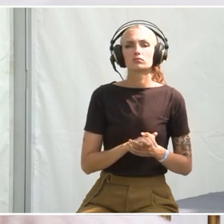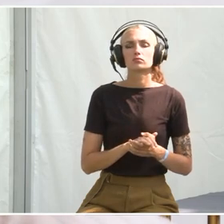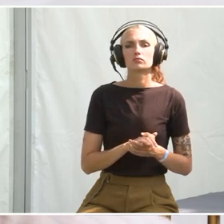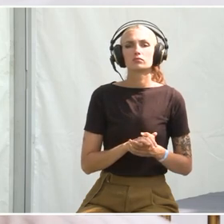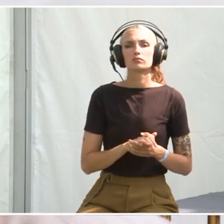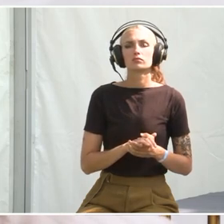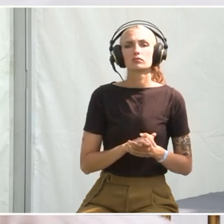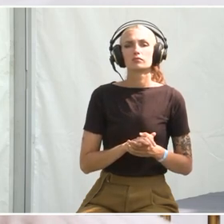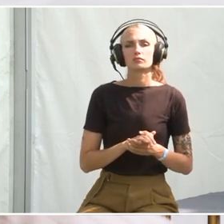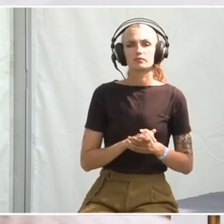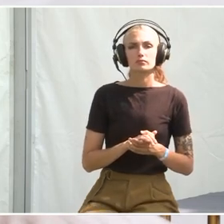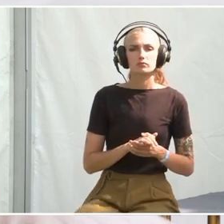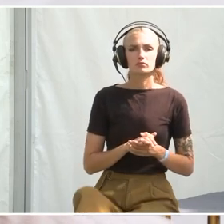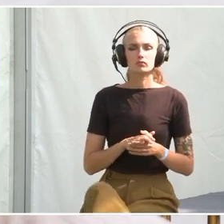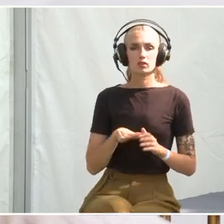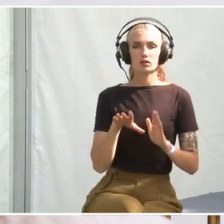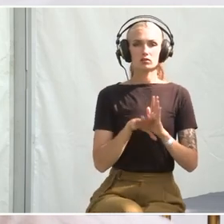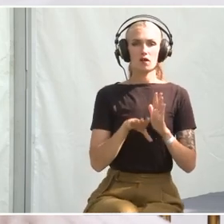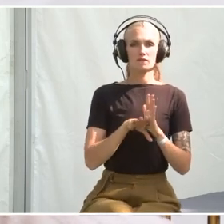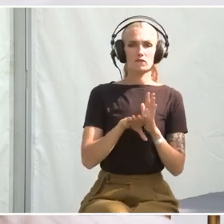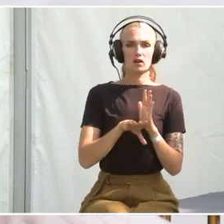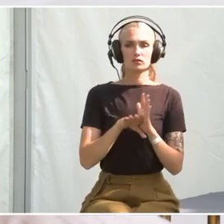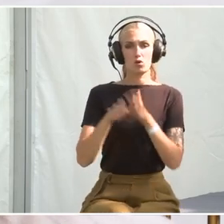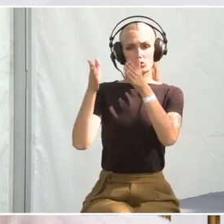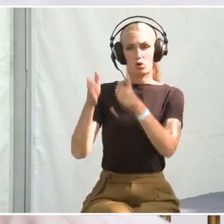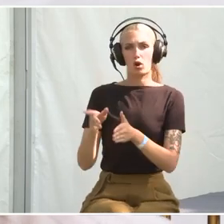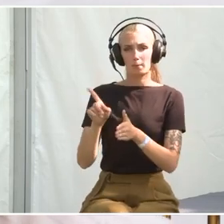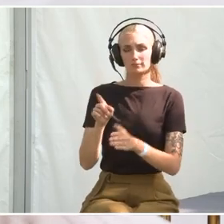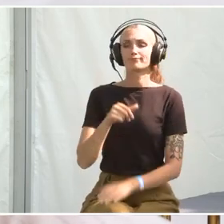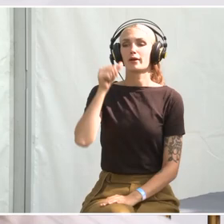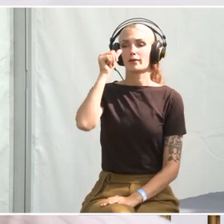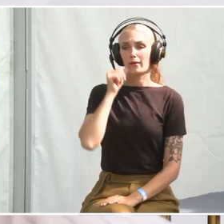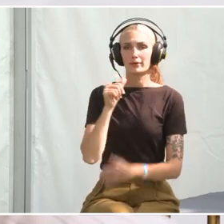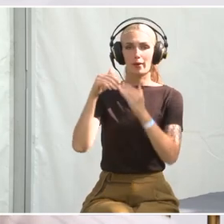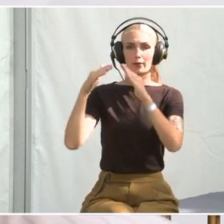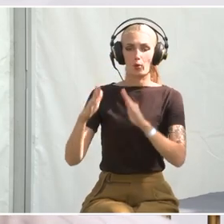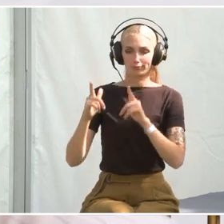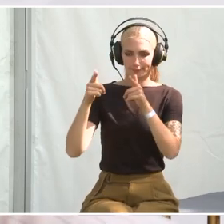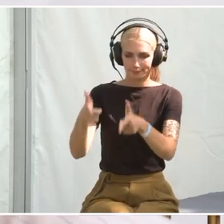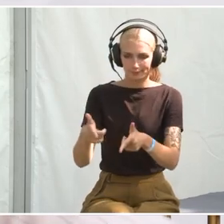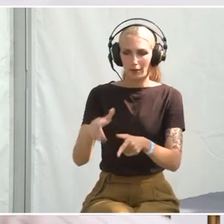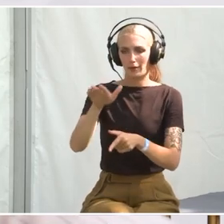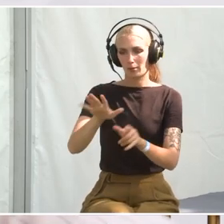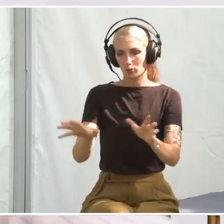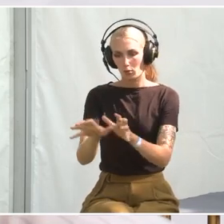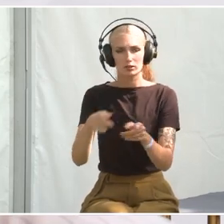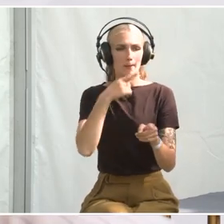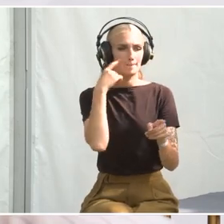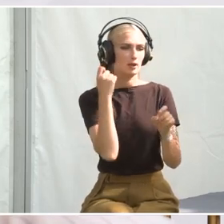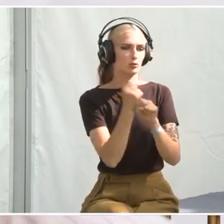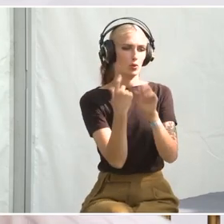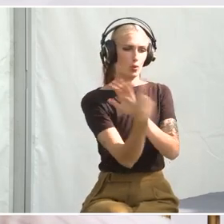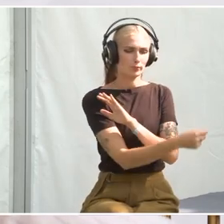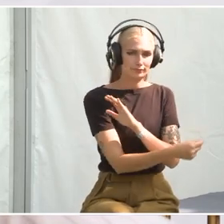the sort of traditional family structure put the woman in the house and take care of the child. The man is at work, then comes home,